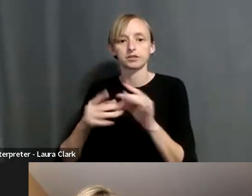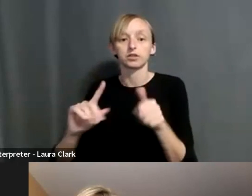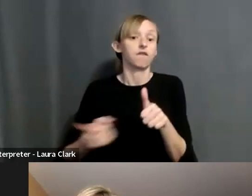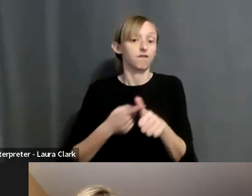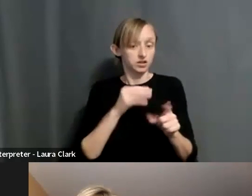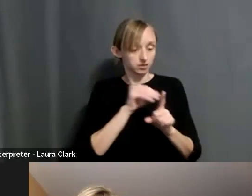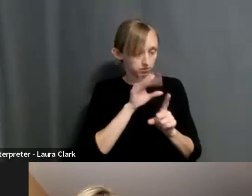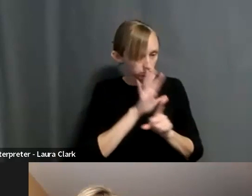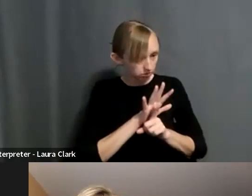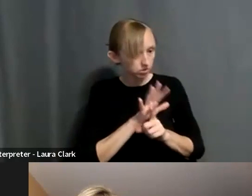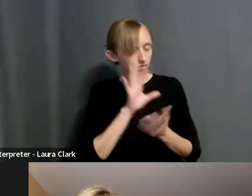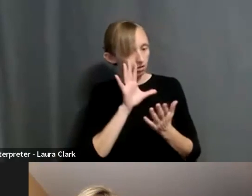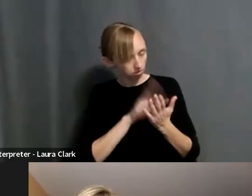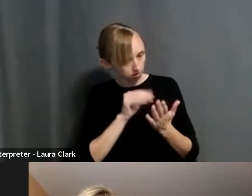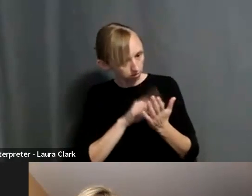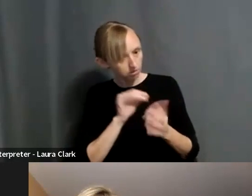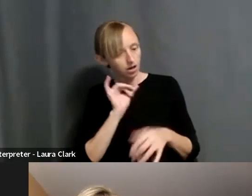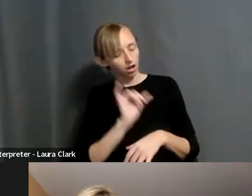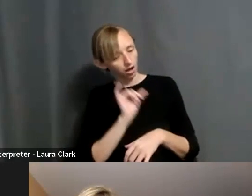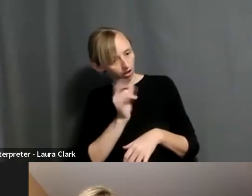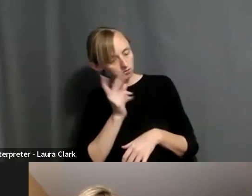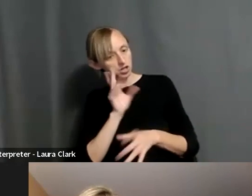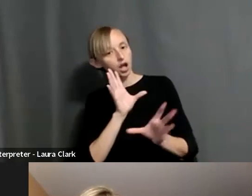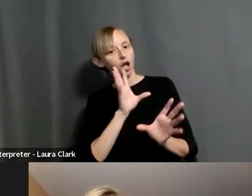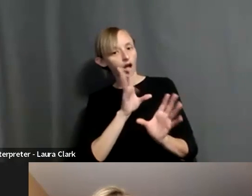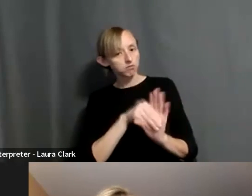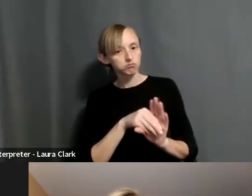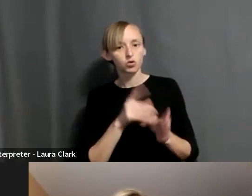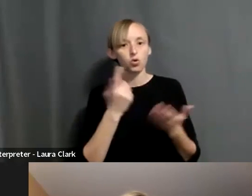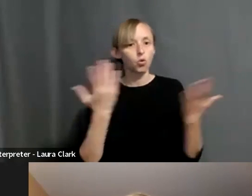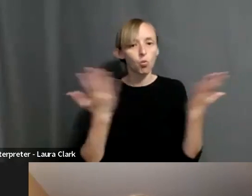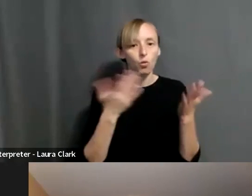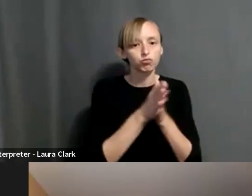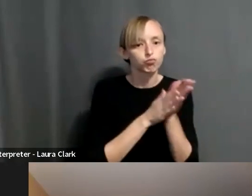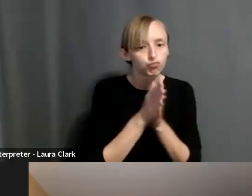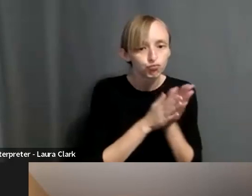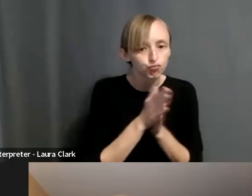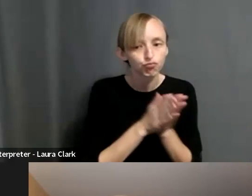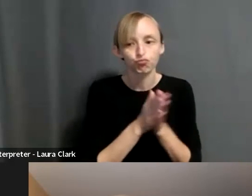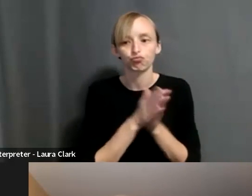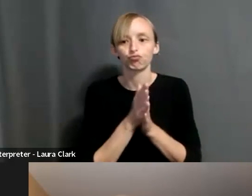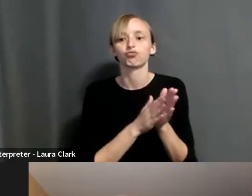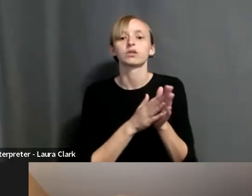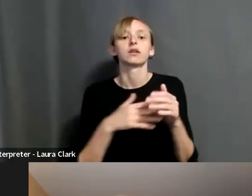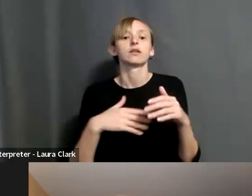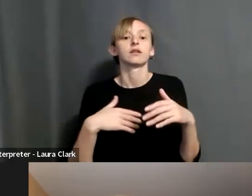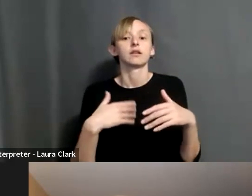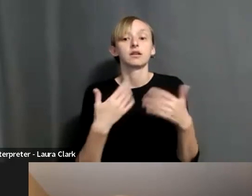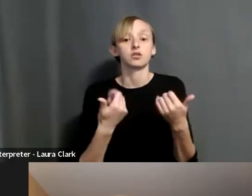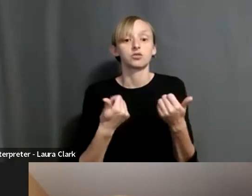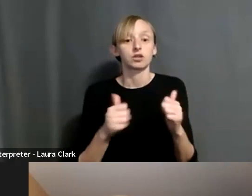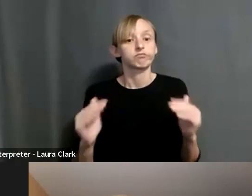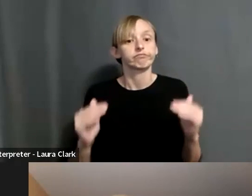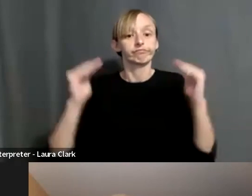exposure, learning, getting exposed, just being involved, learning what you love. And then I think that one way to reach out, if you're